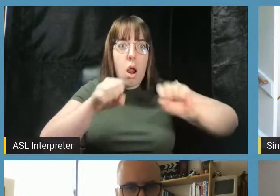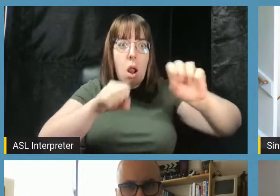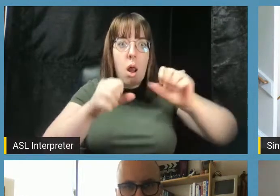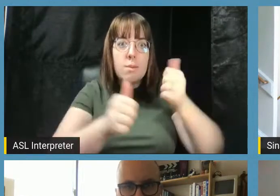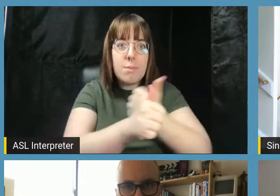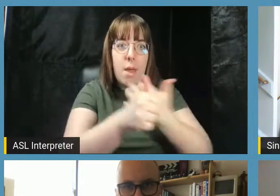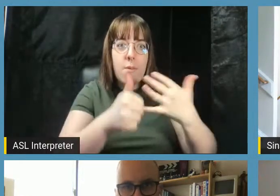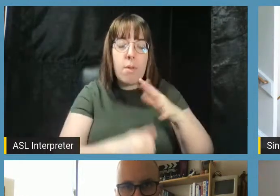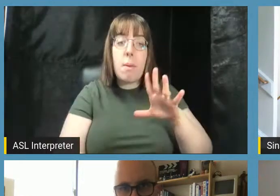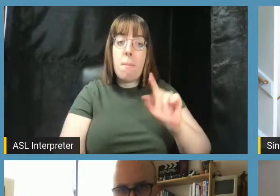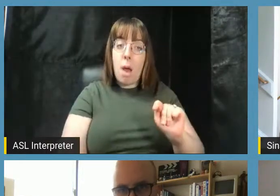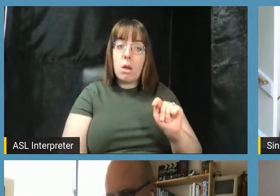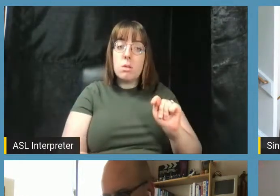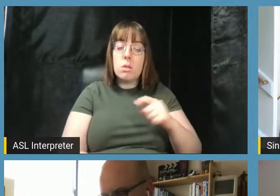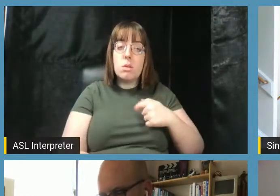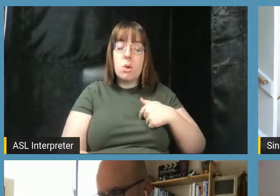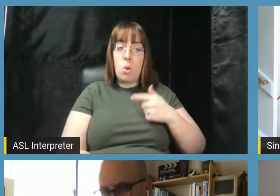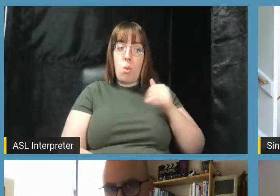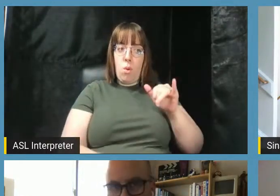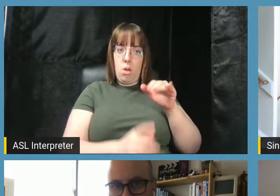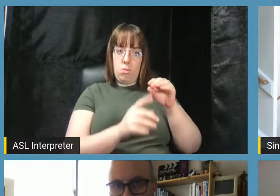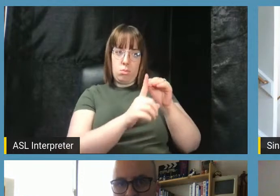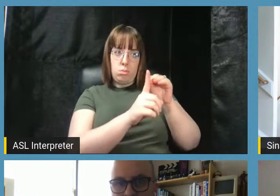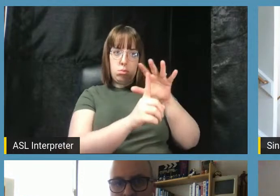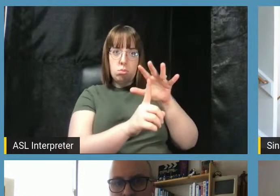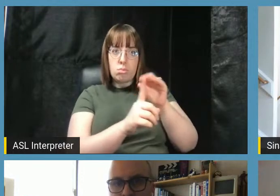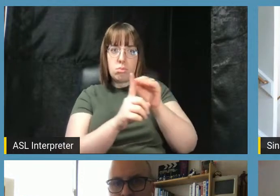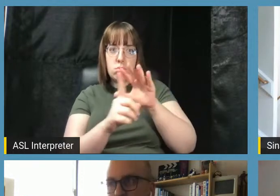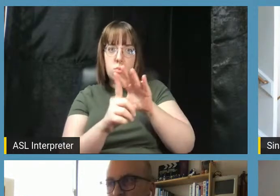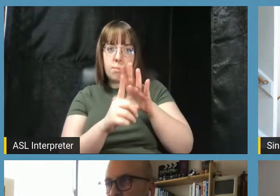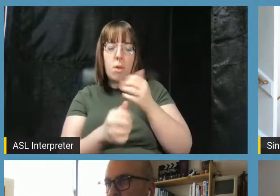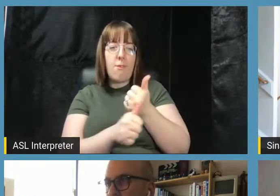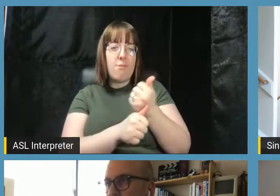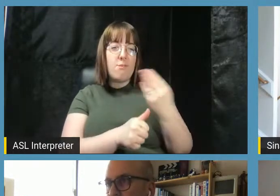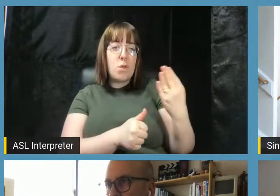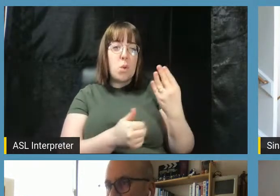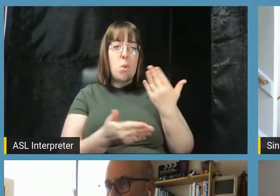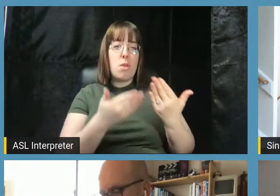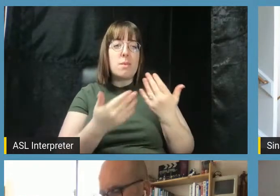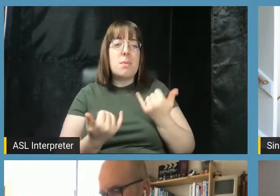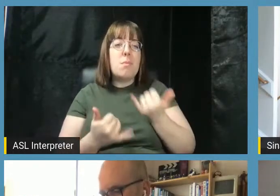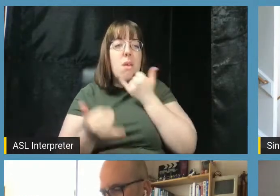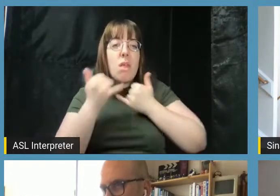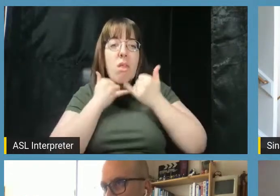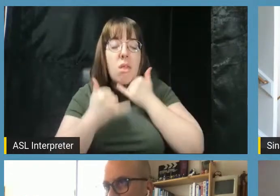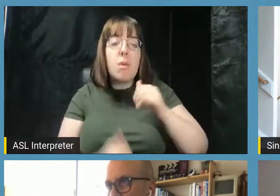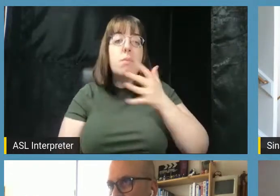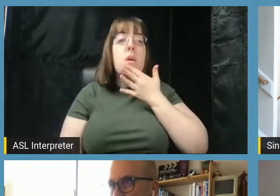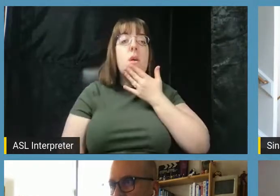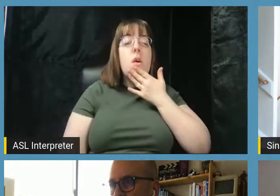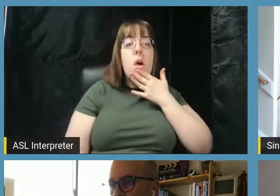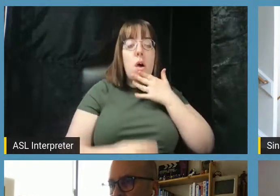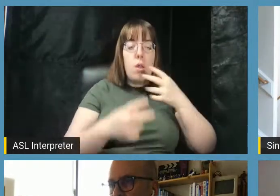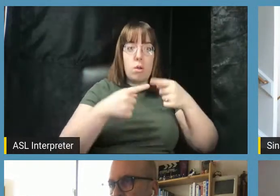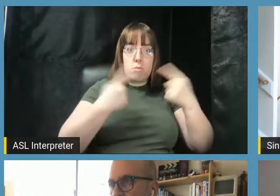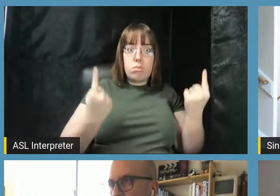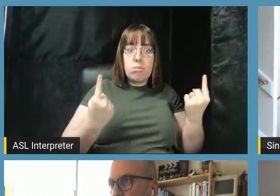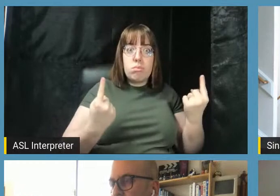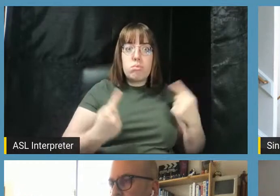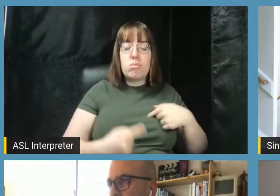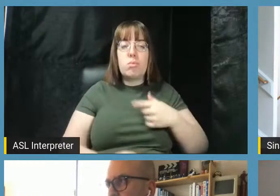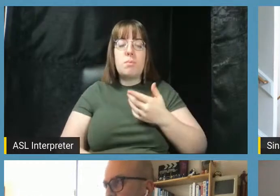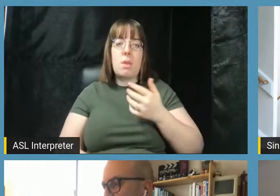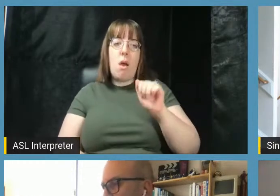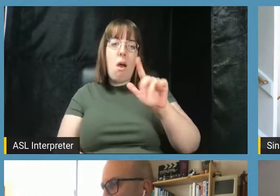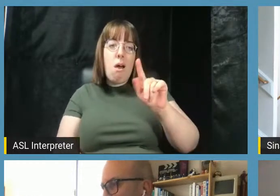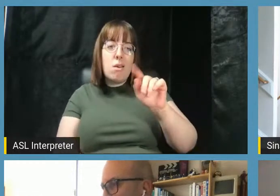it does highlight a few accessibility errors like color contrast, like missing alt text on